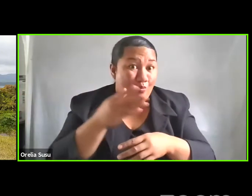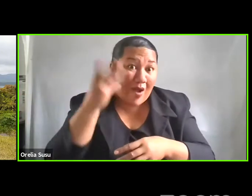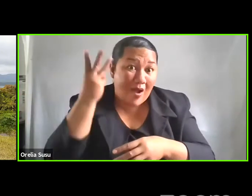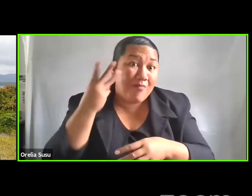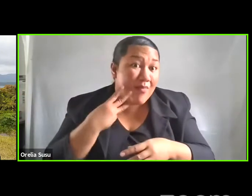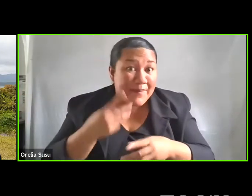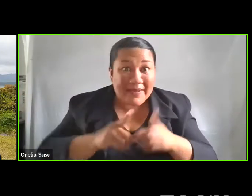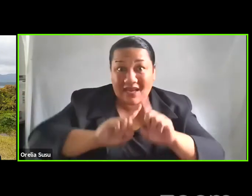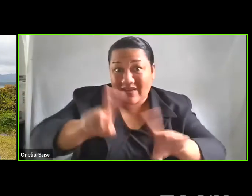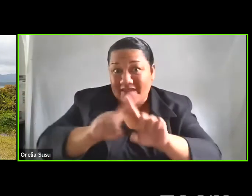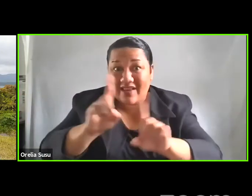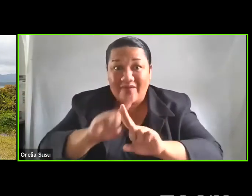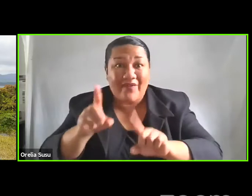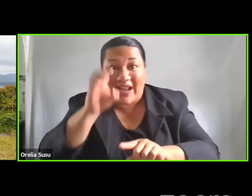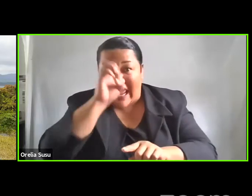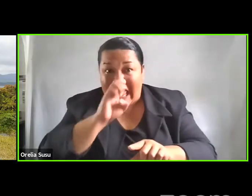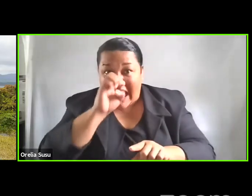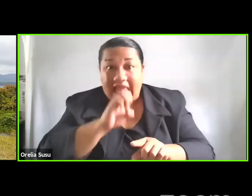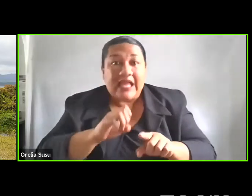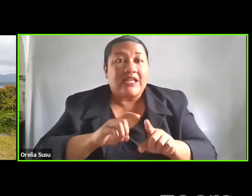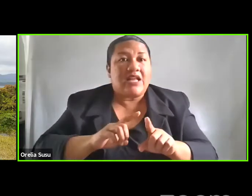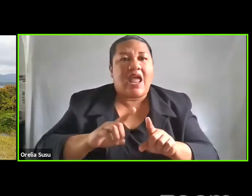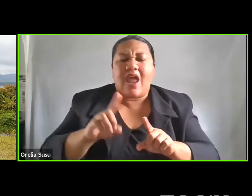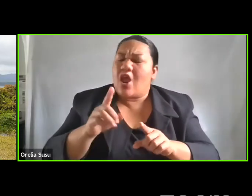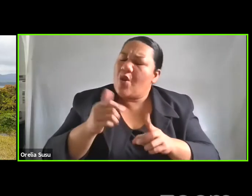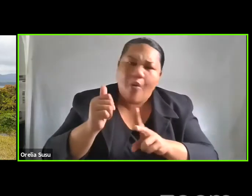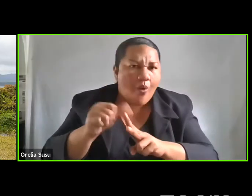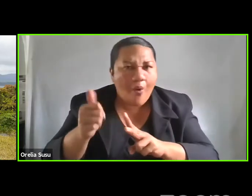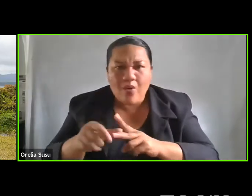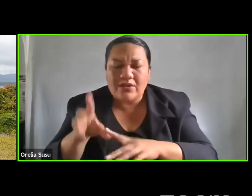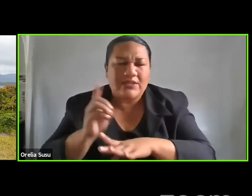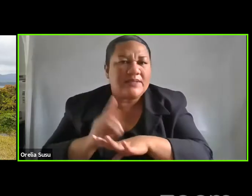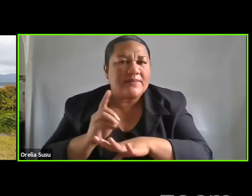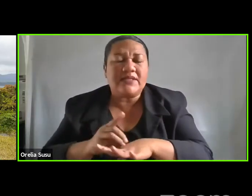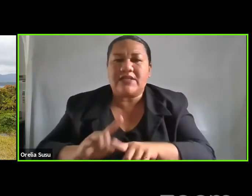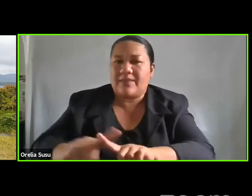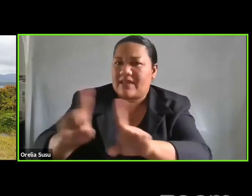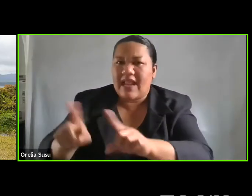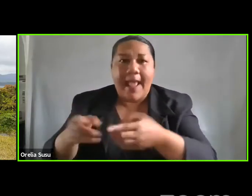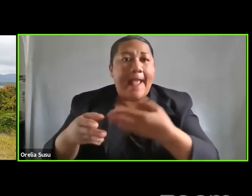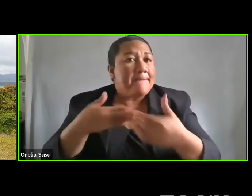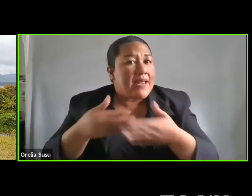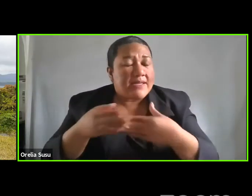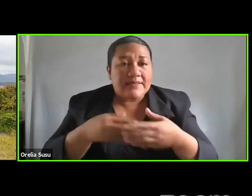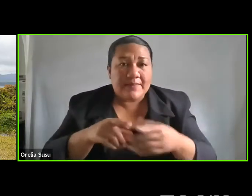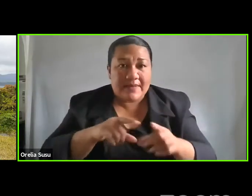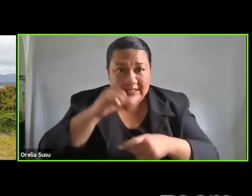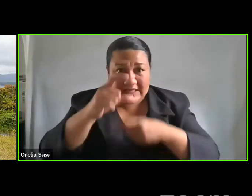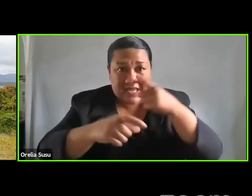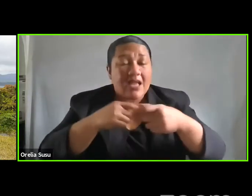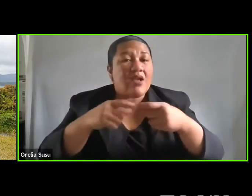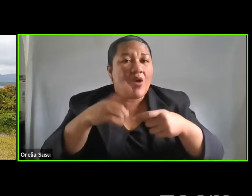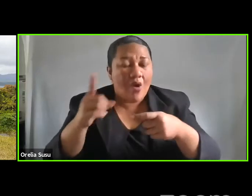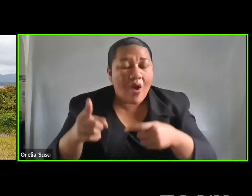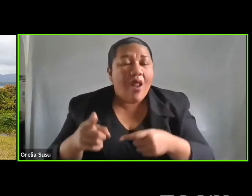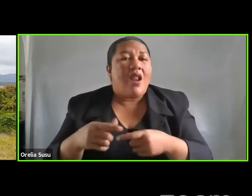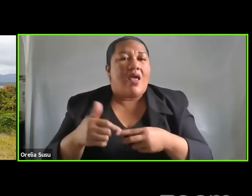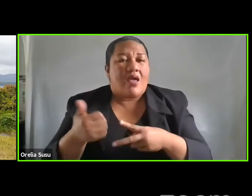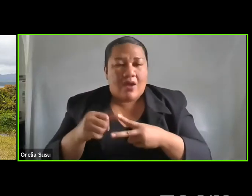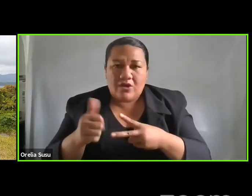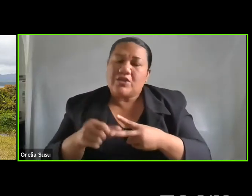disability our sexual orientation throughout the disaster management cycle is imperative for the success of resilience building